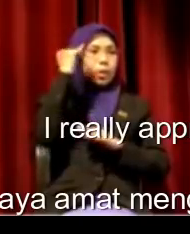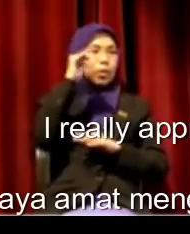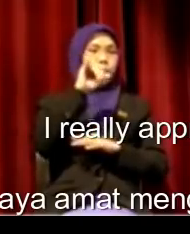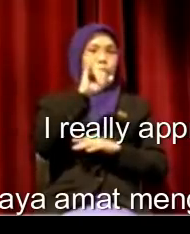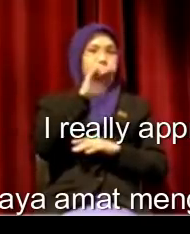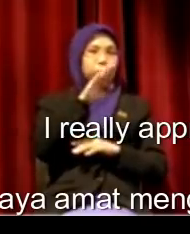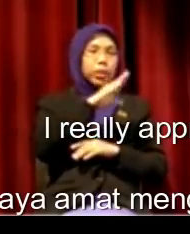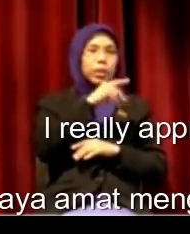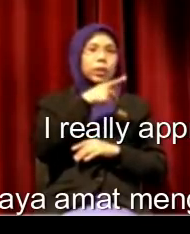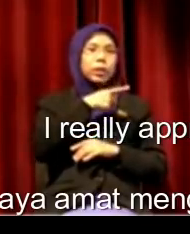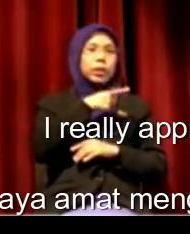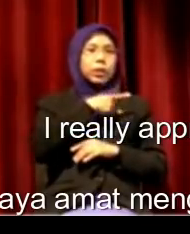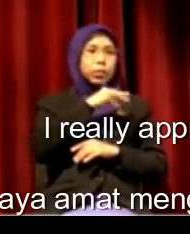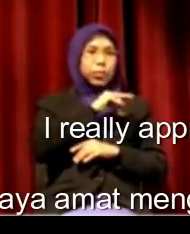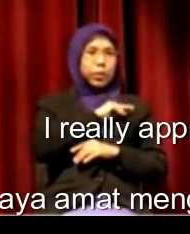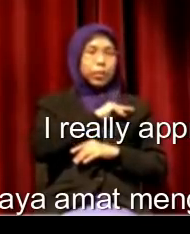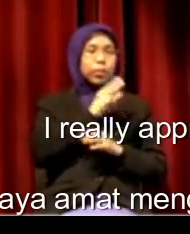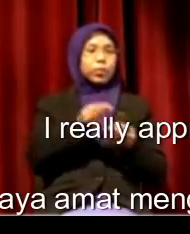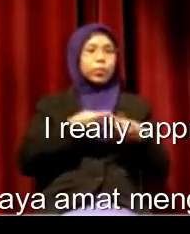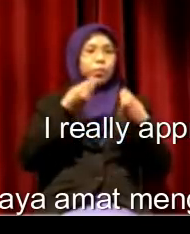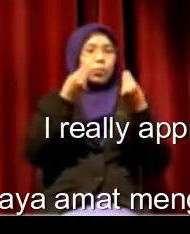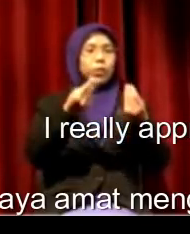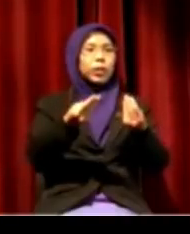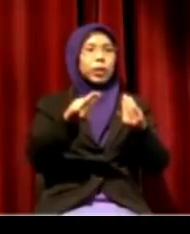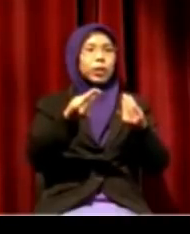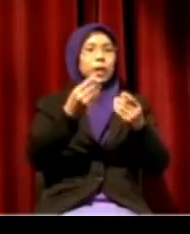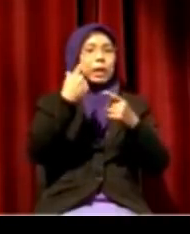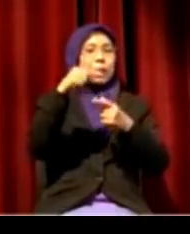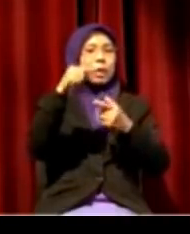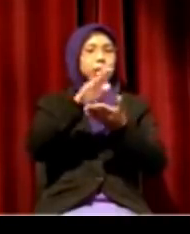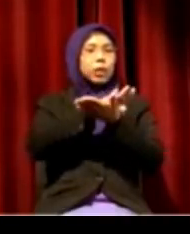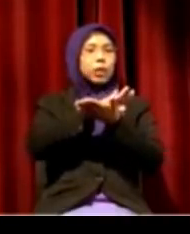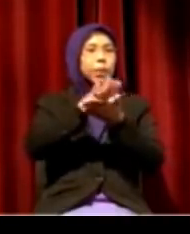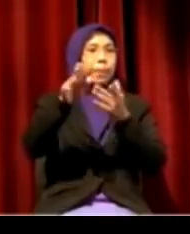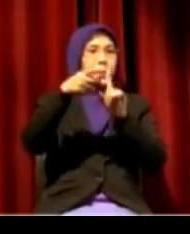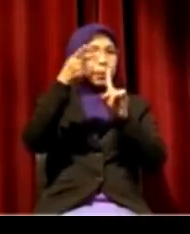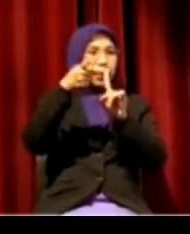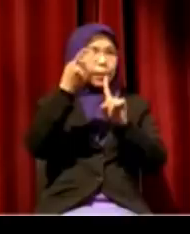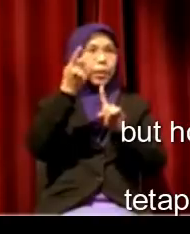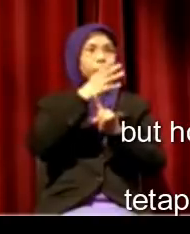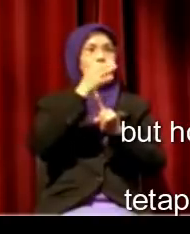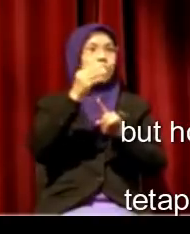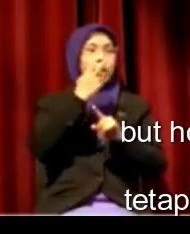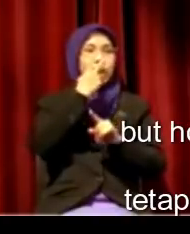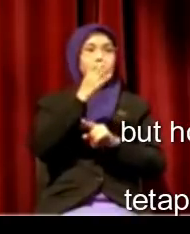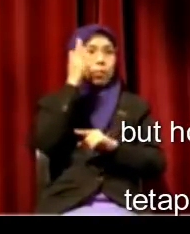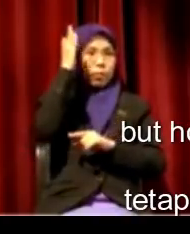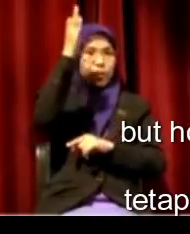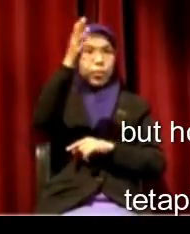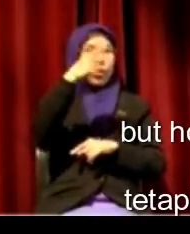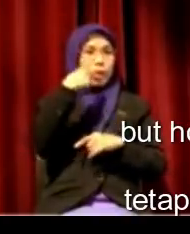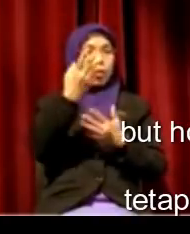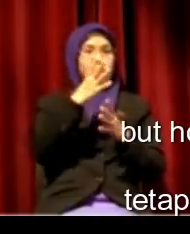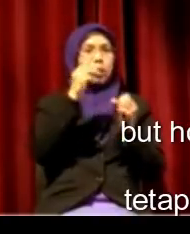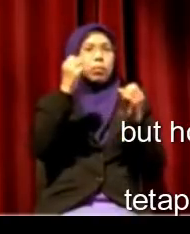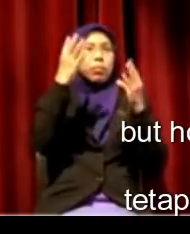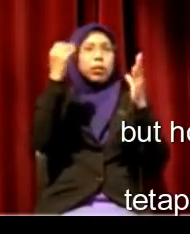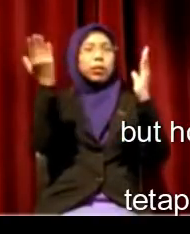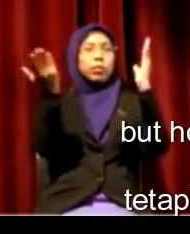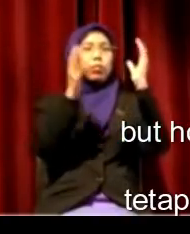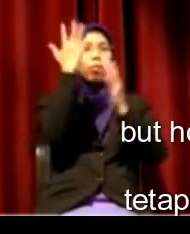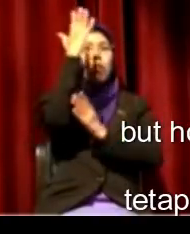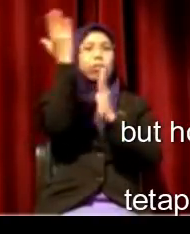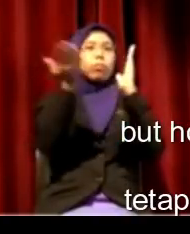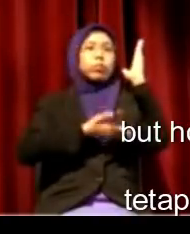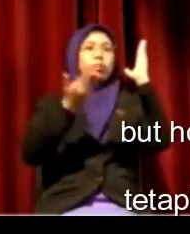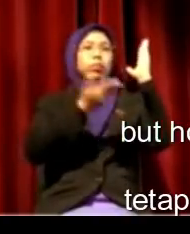YABCM's initiative of, you know, providing a greener Penang. That's what we are hoping for, looking forward. But we, how many trees we are going to cut, you know, by